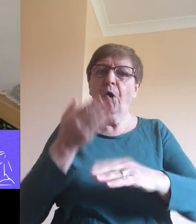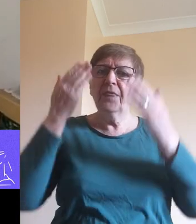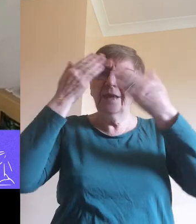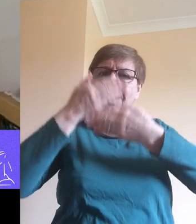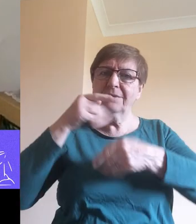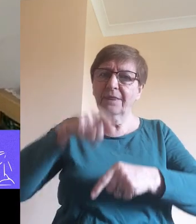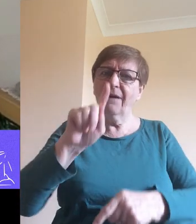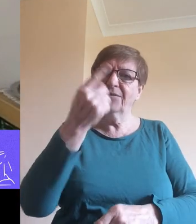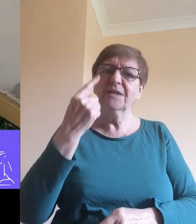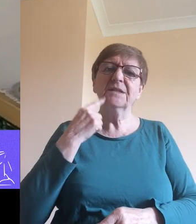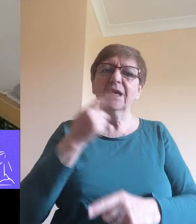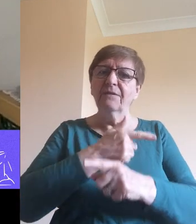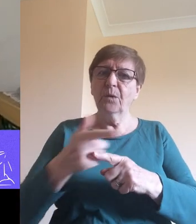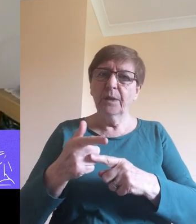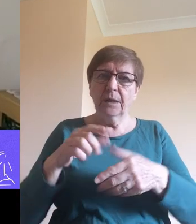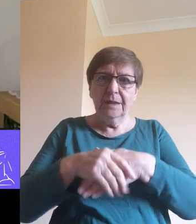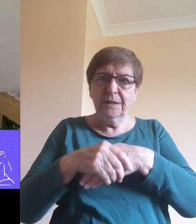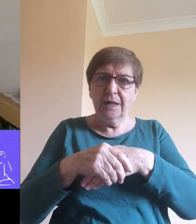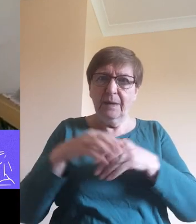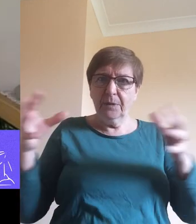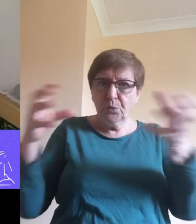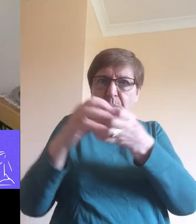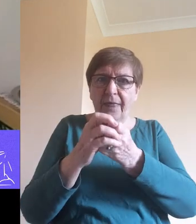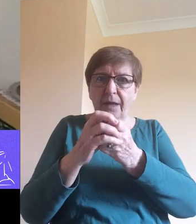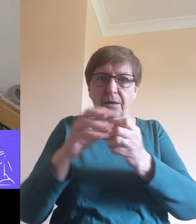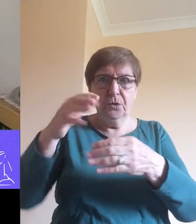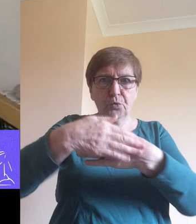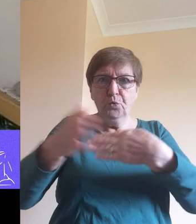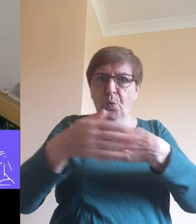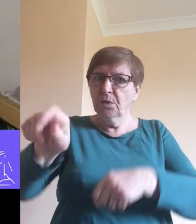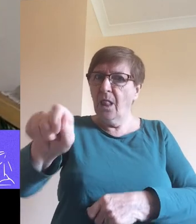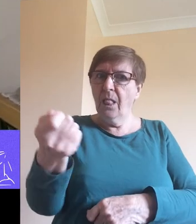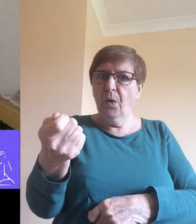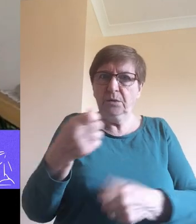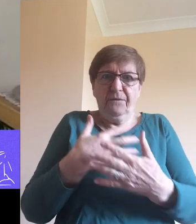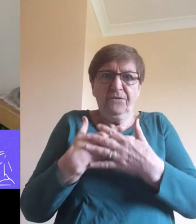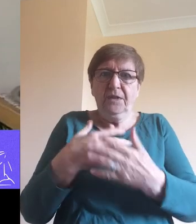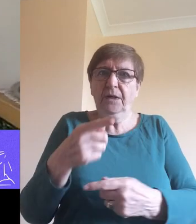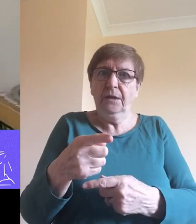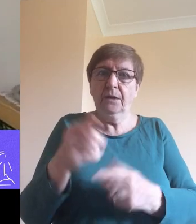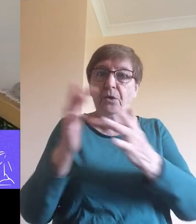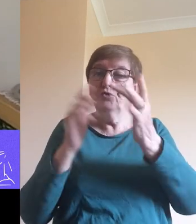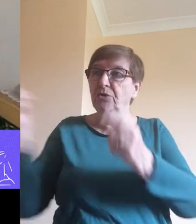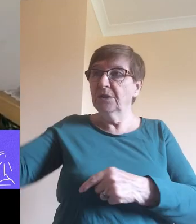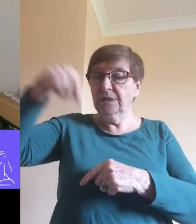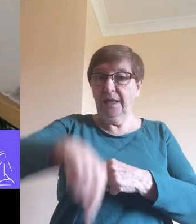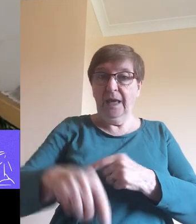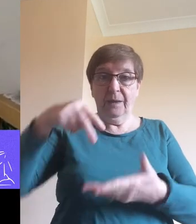when the disciples were together with the doors locked for fear of the Jewish leaders, Jesus came and stood among them and